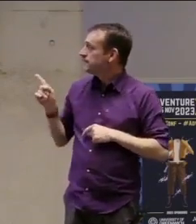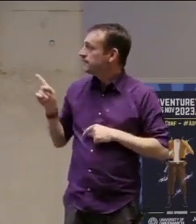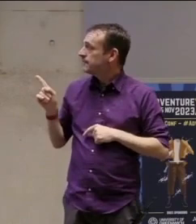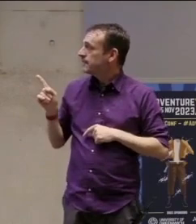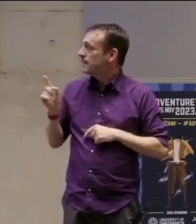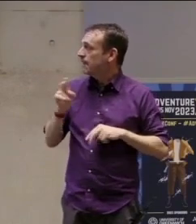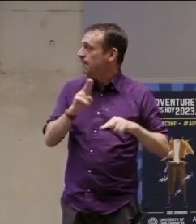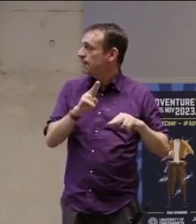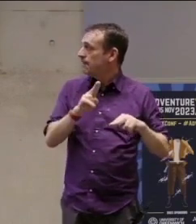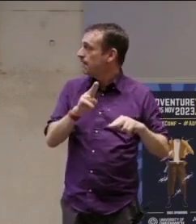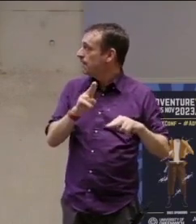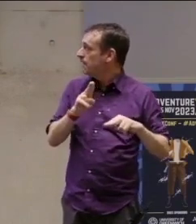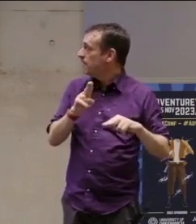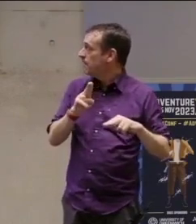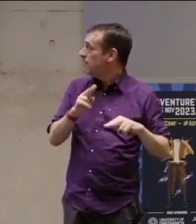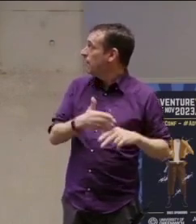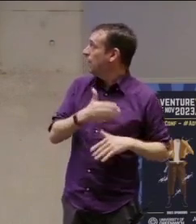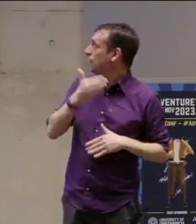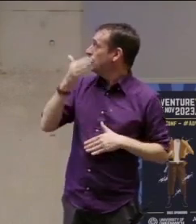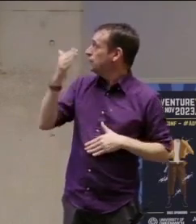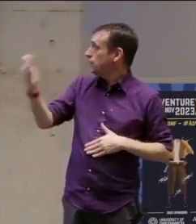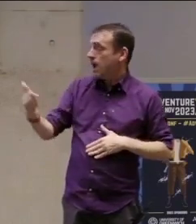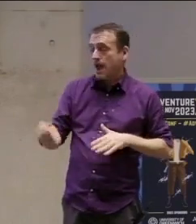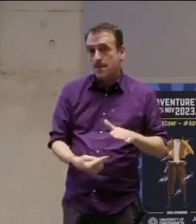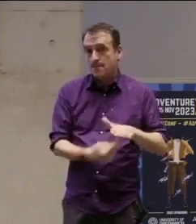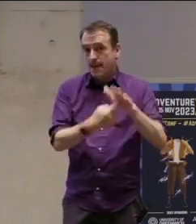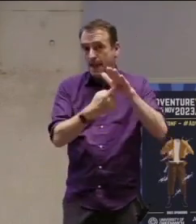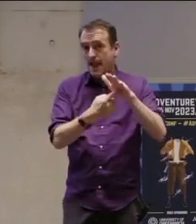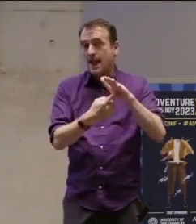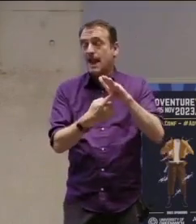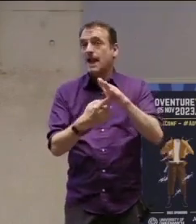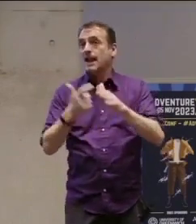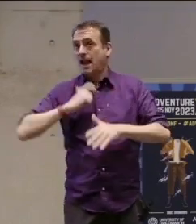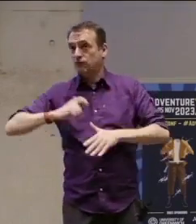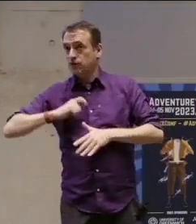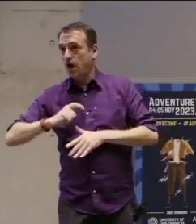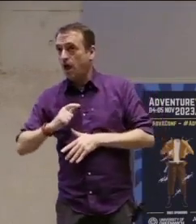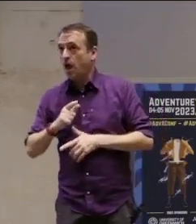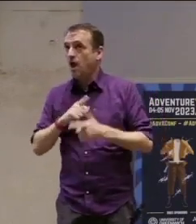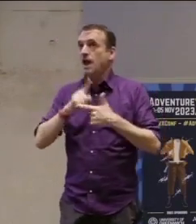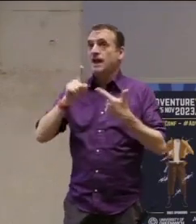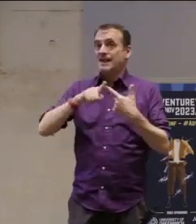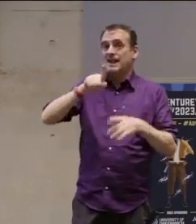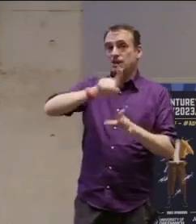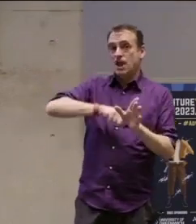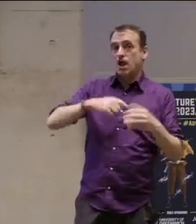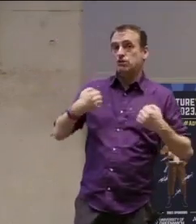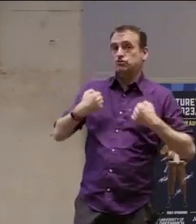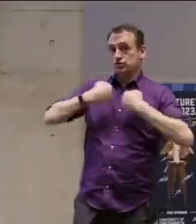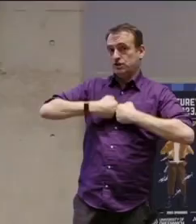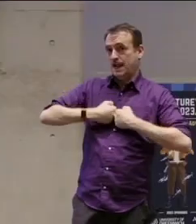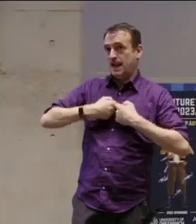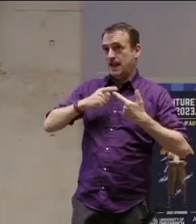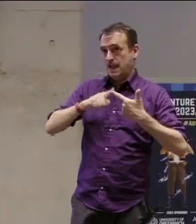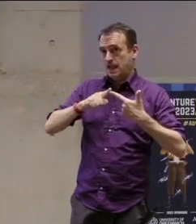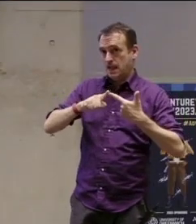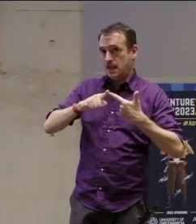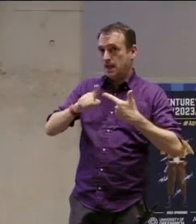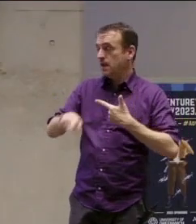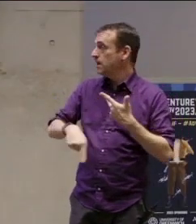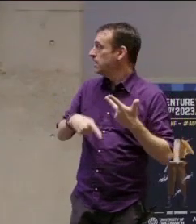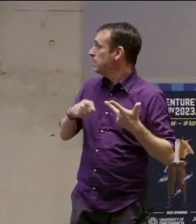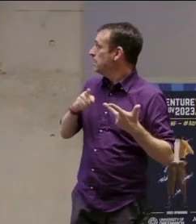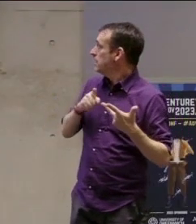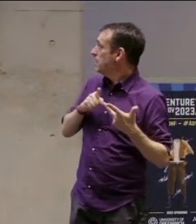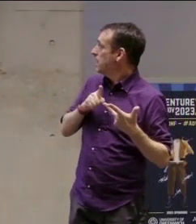The one in the yellow jacket, that is Matthias or Mike. Sometimes we just call him Mike. The one that looks like a